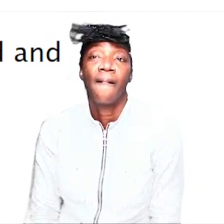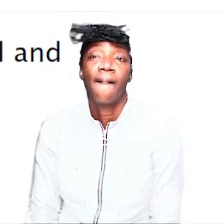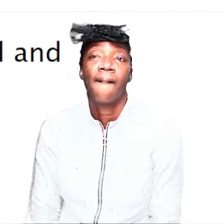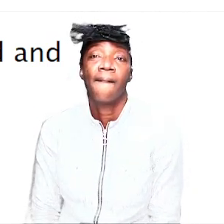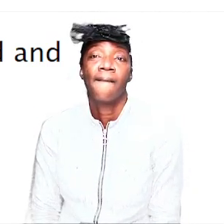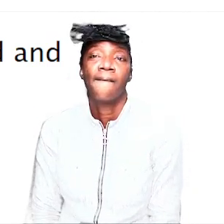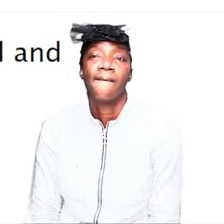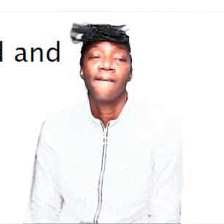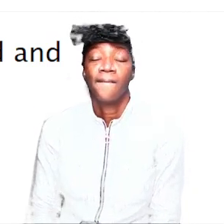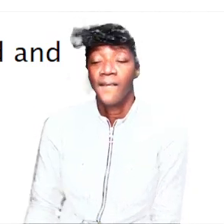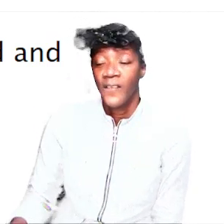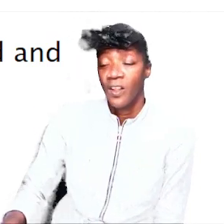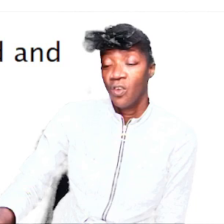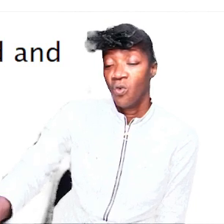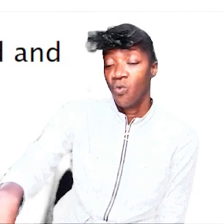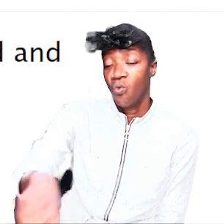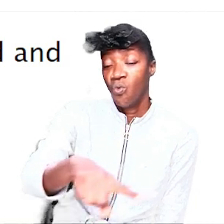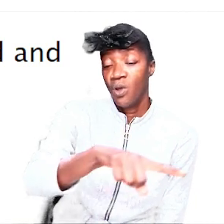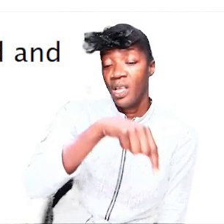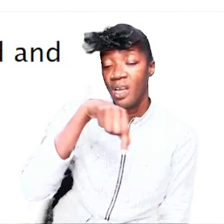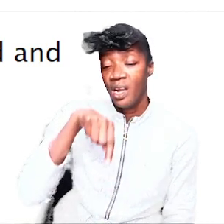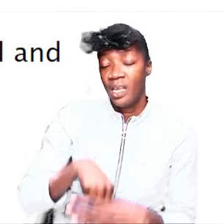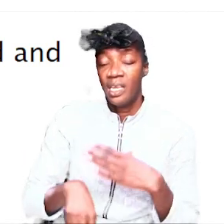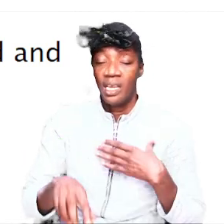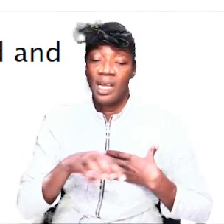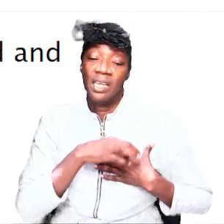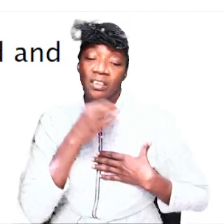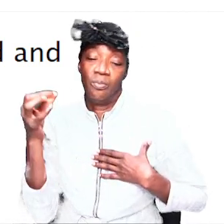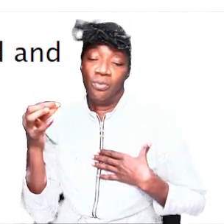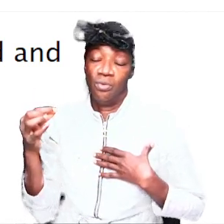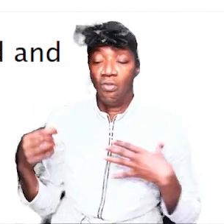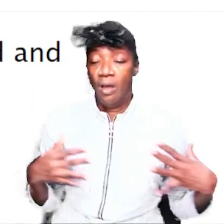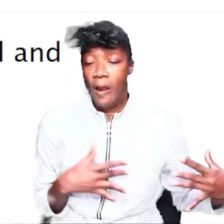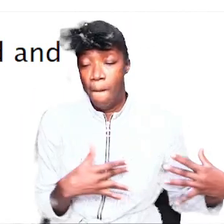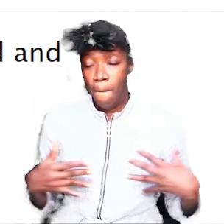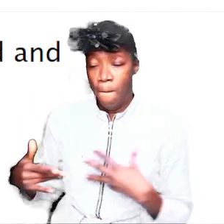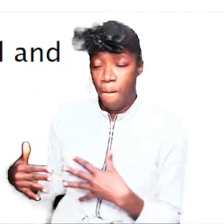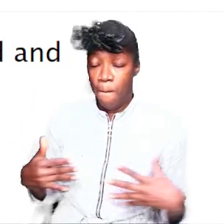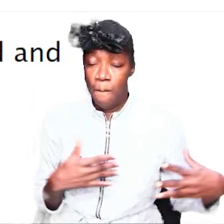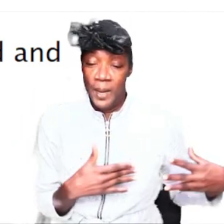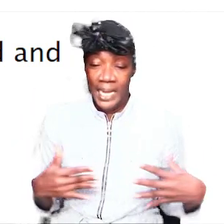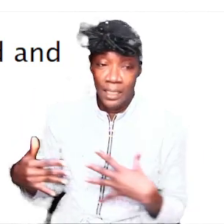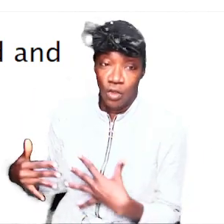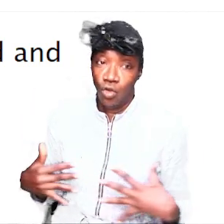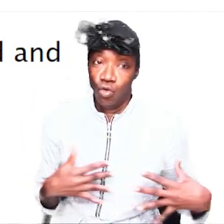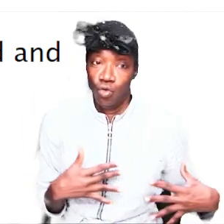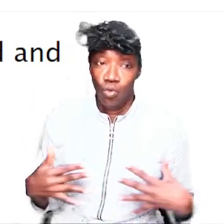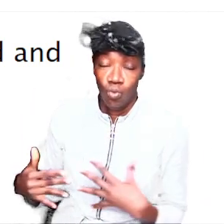that we are in a spiritual battle. We are in a spiritual battle.